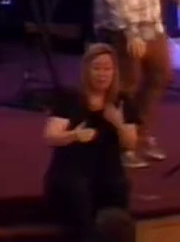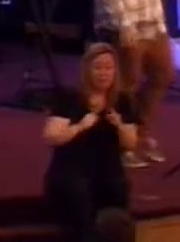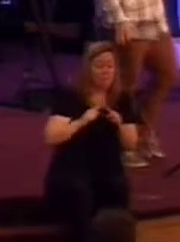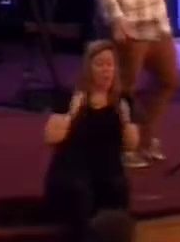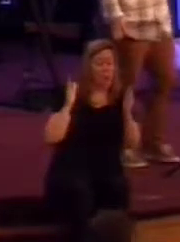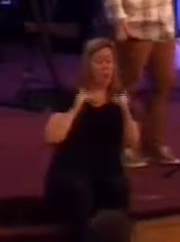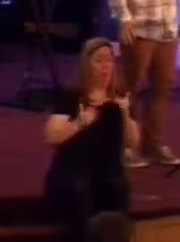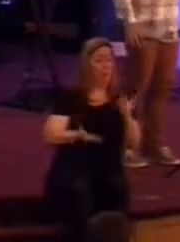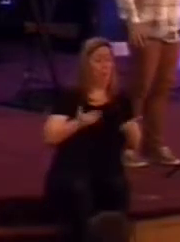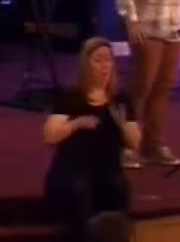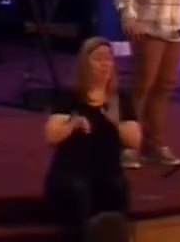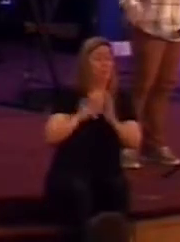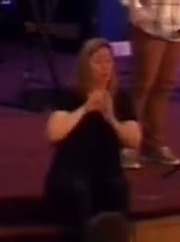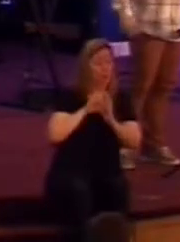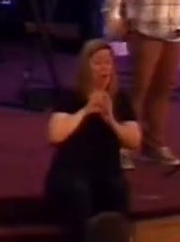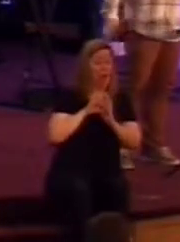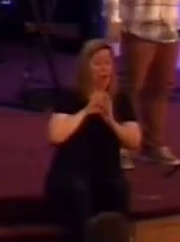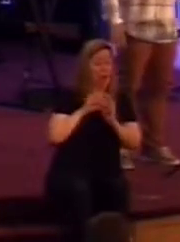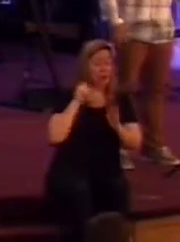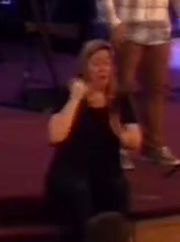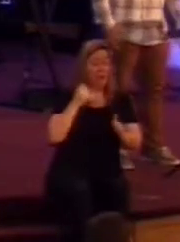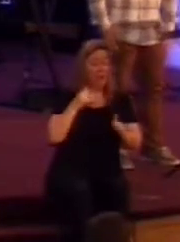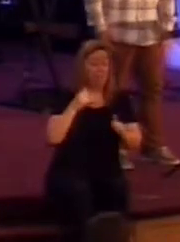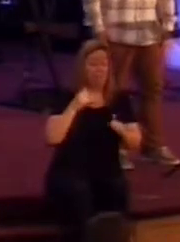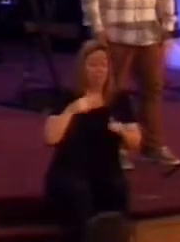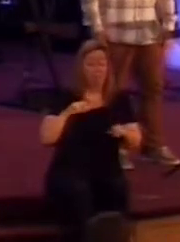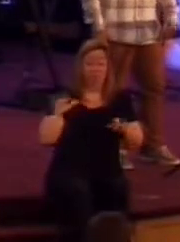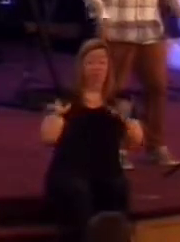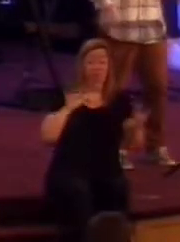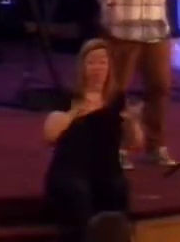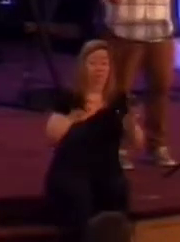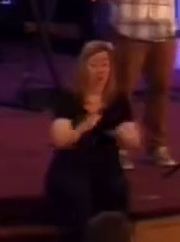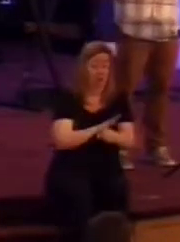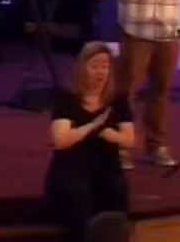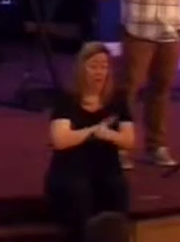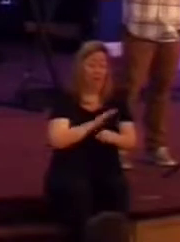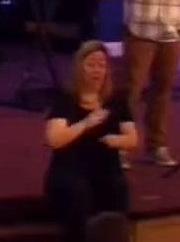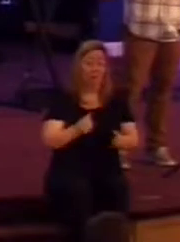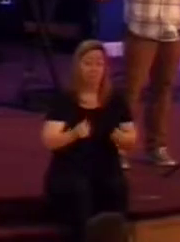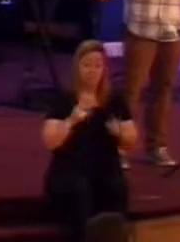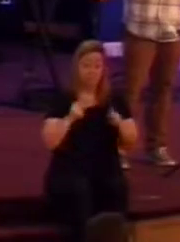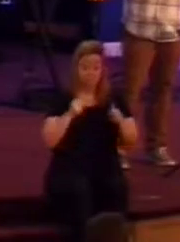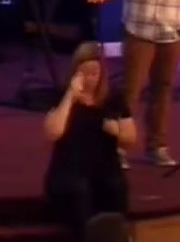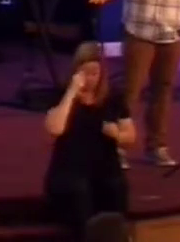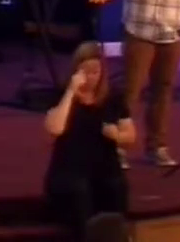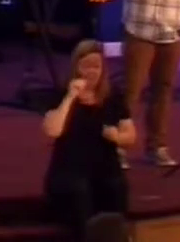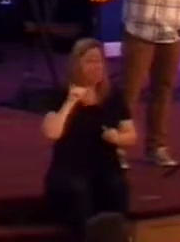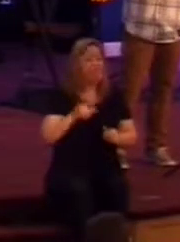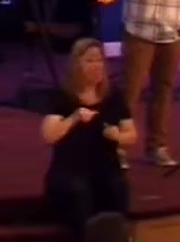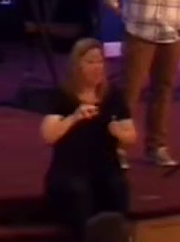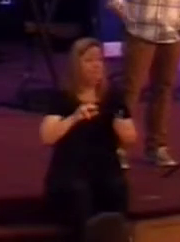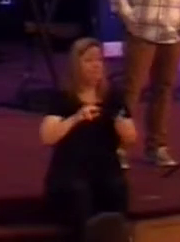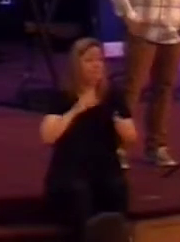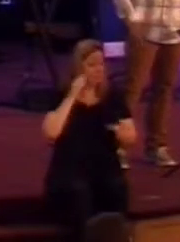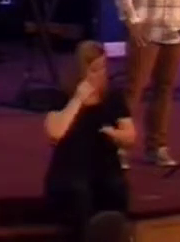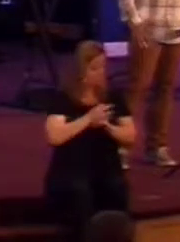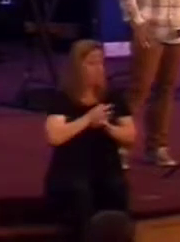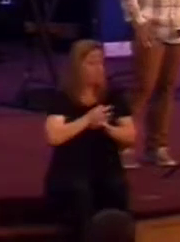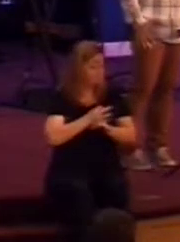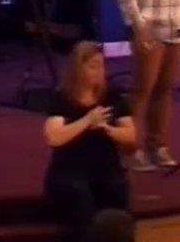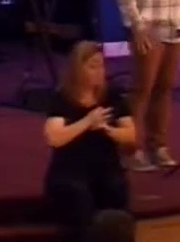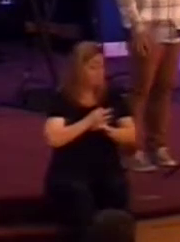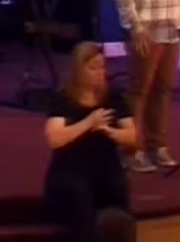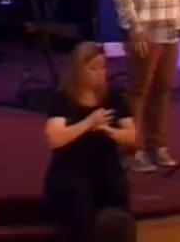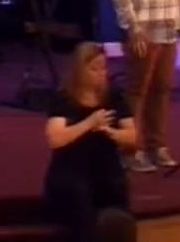hoping that maybe you find it if you kick enough dust around. A lot of people think that That's what faith is. They say